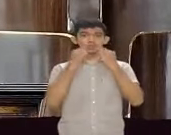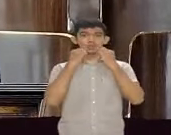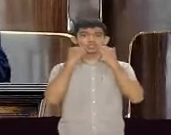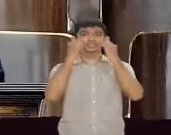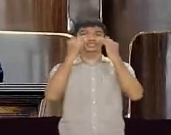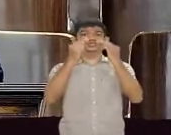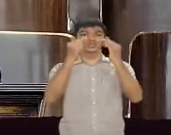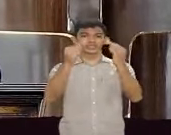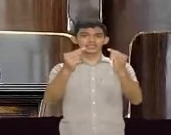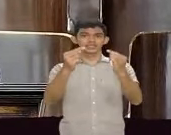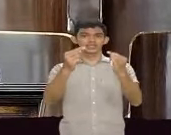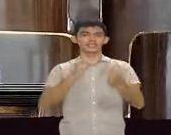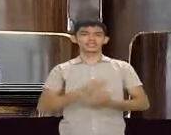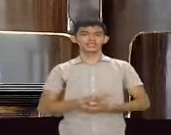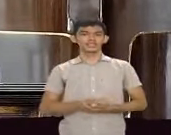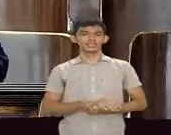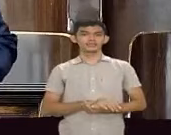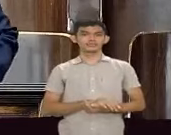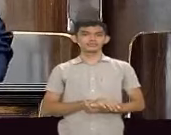being said.